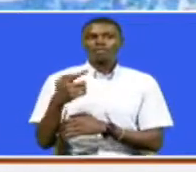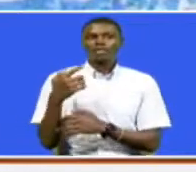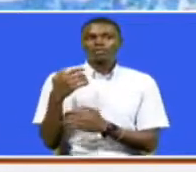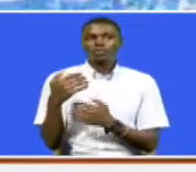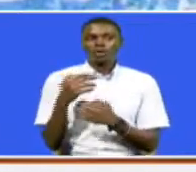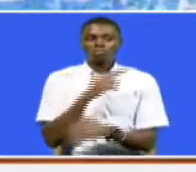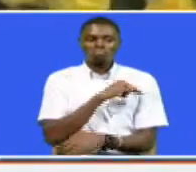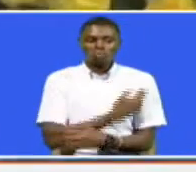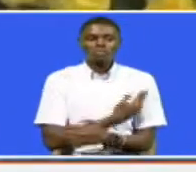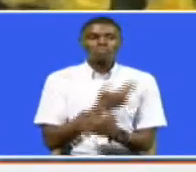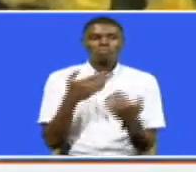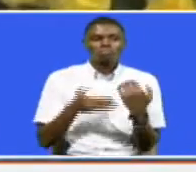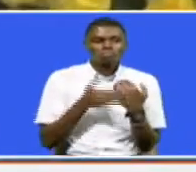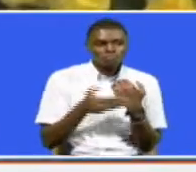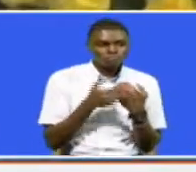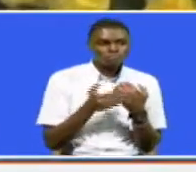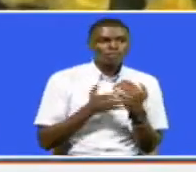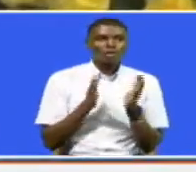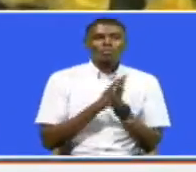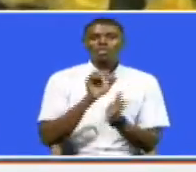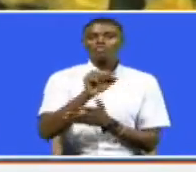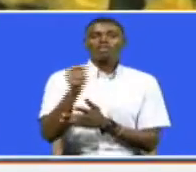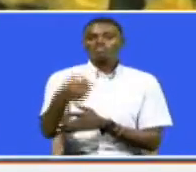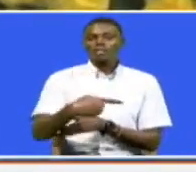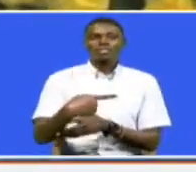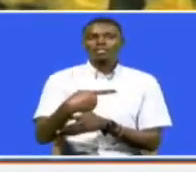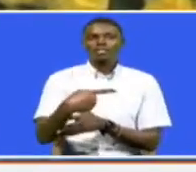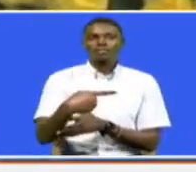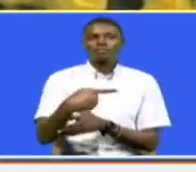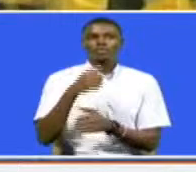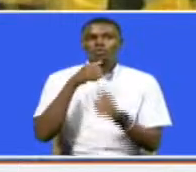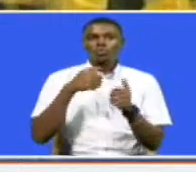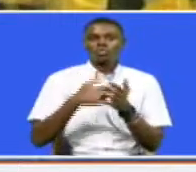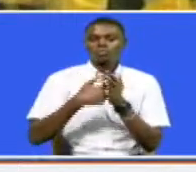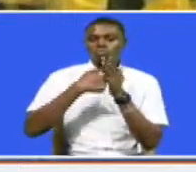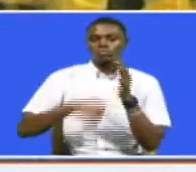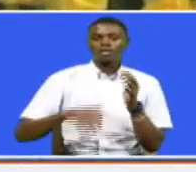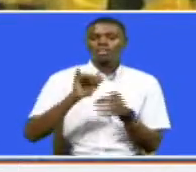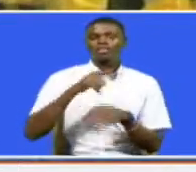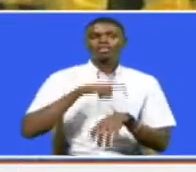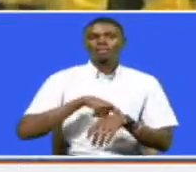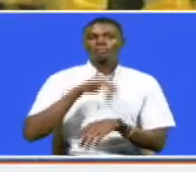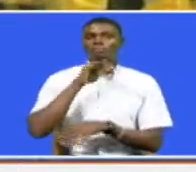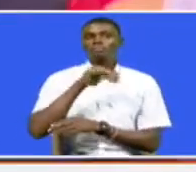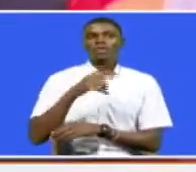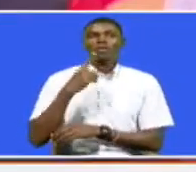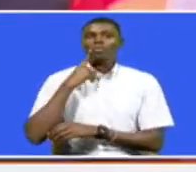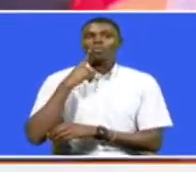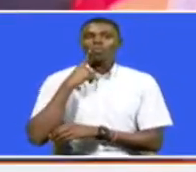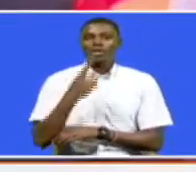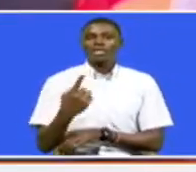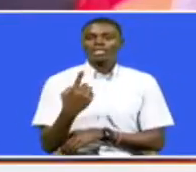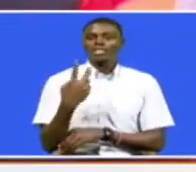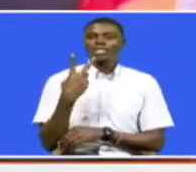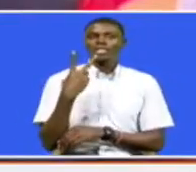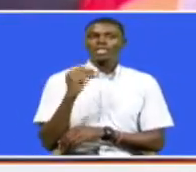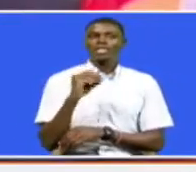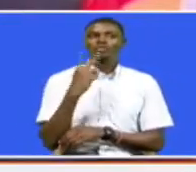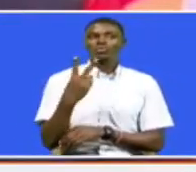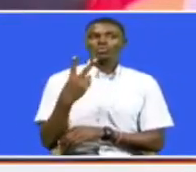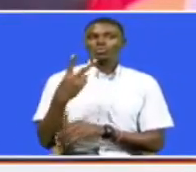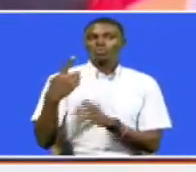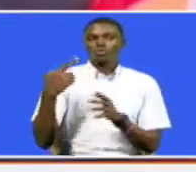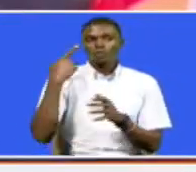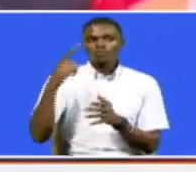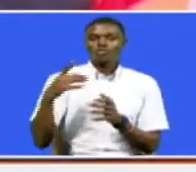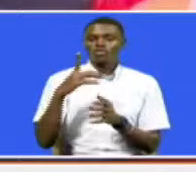the hospital, together with 5 months' salary he forfeited during that period. He demanded 102,000 shillings for the